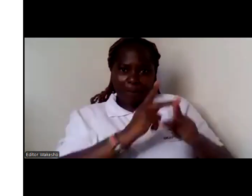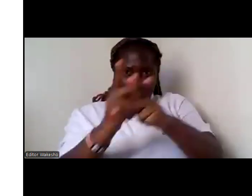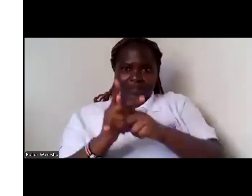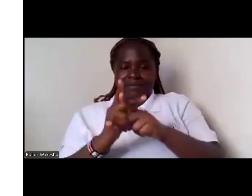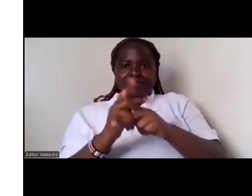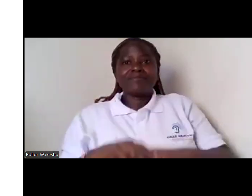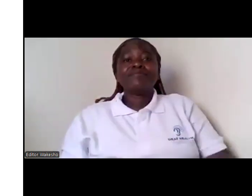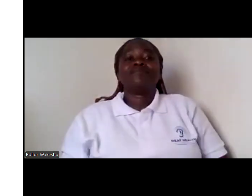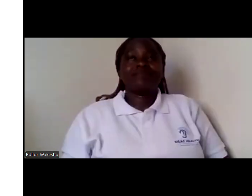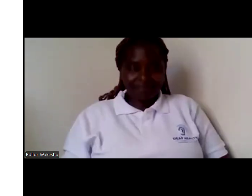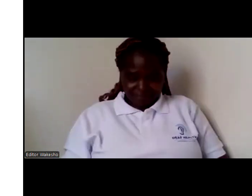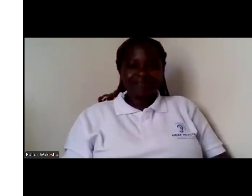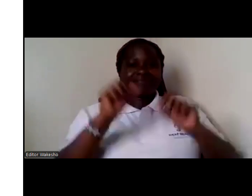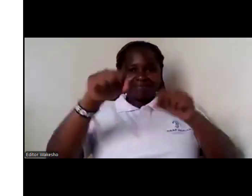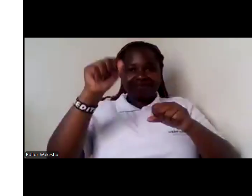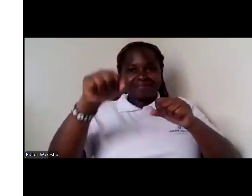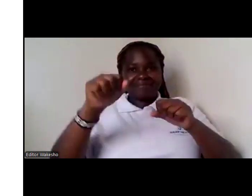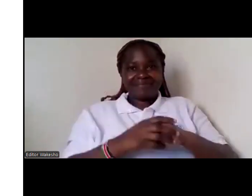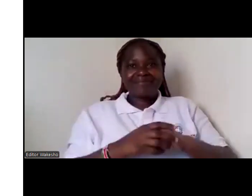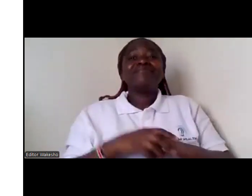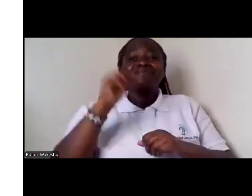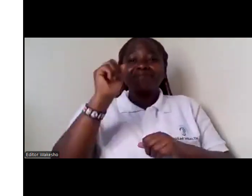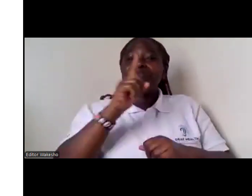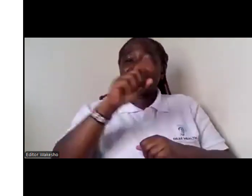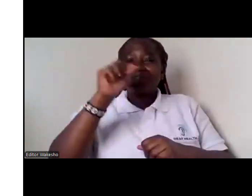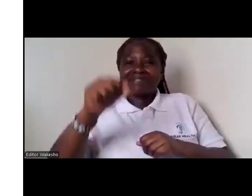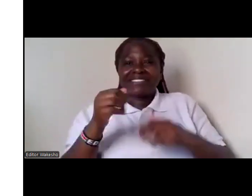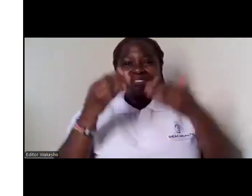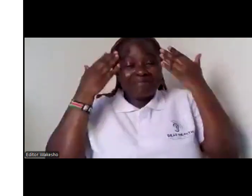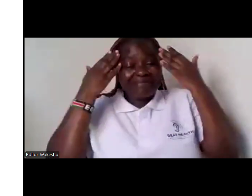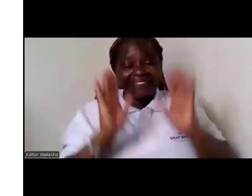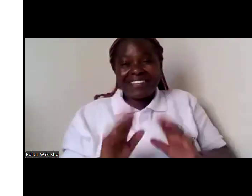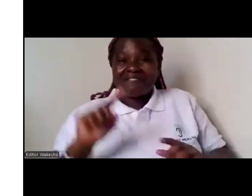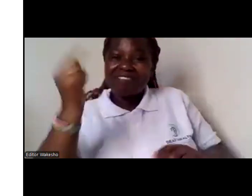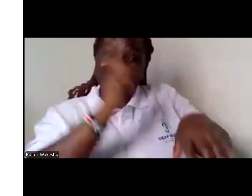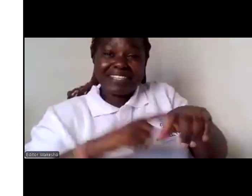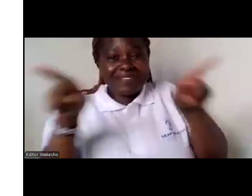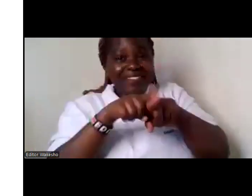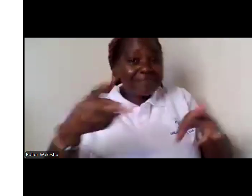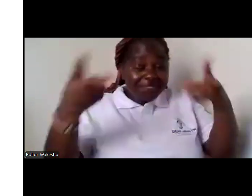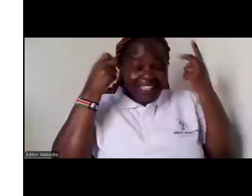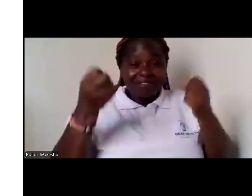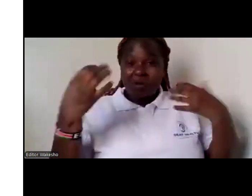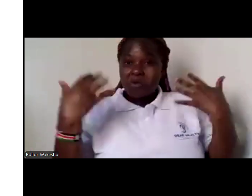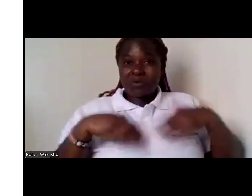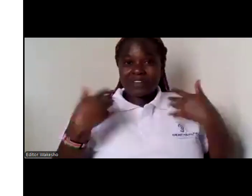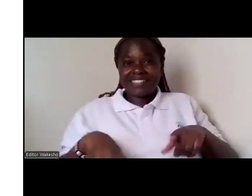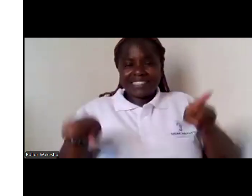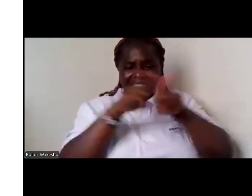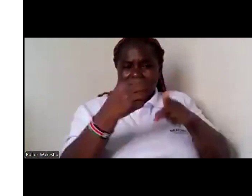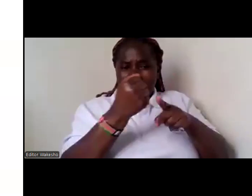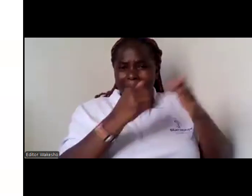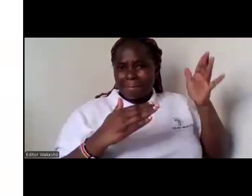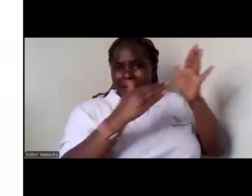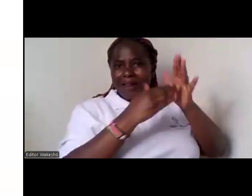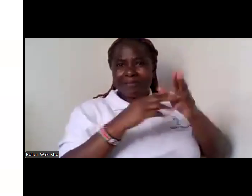enter the cervix. It slows down the egg and the sperm, and also